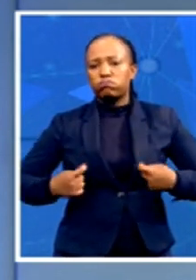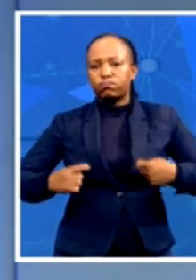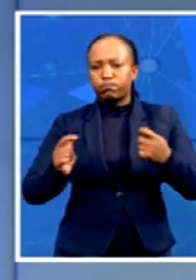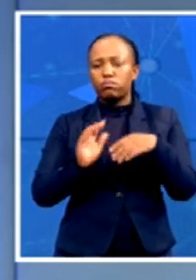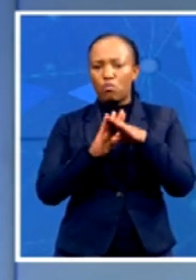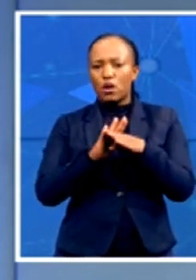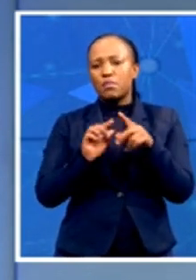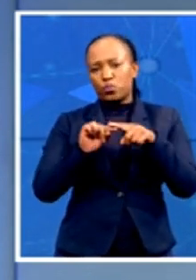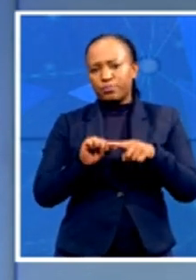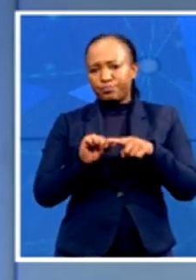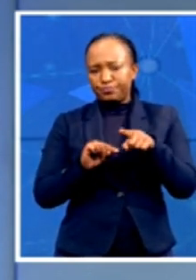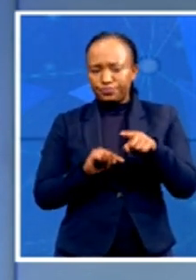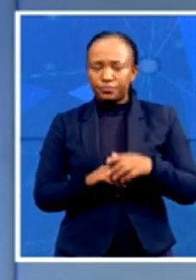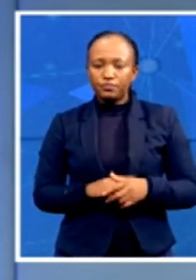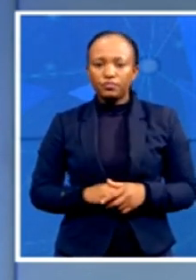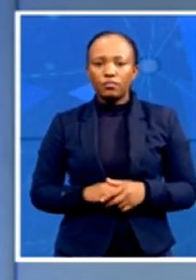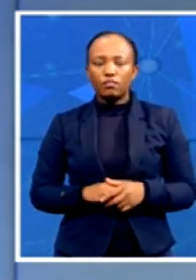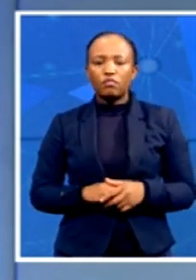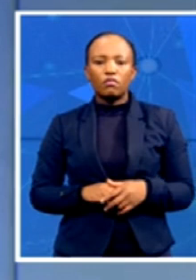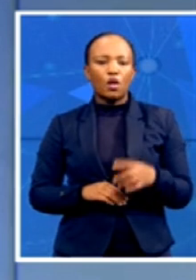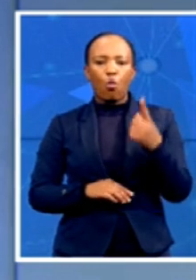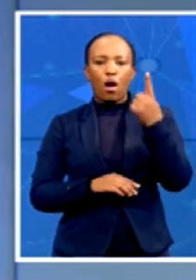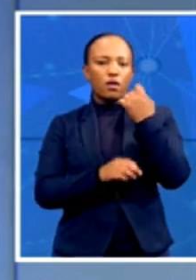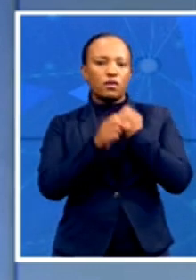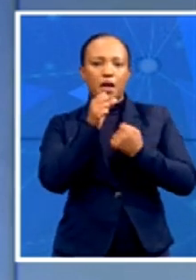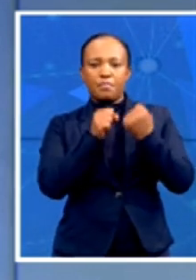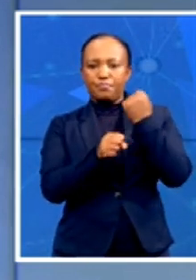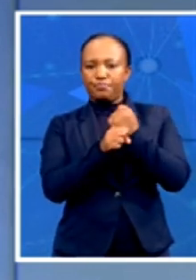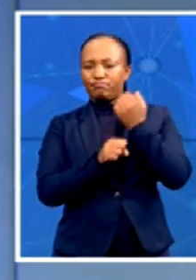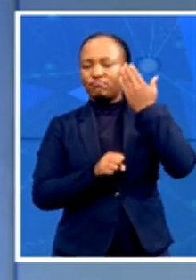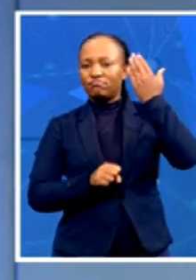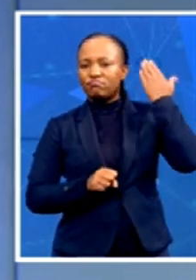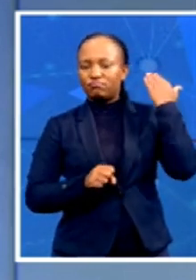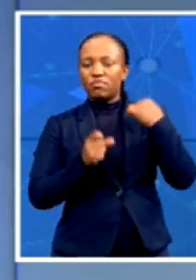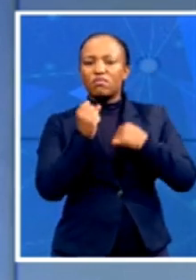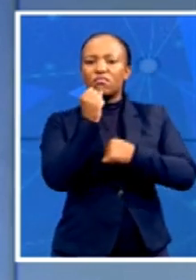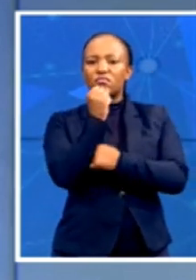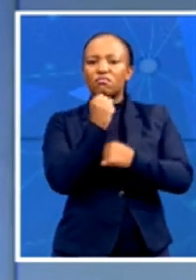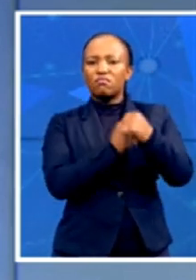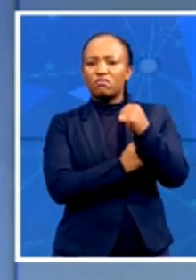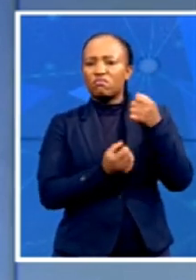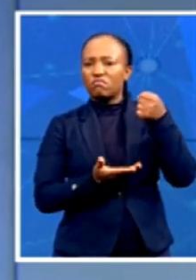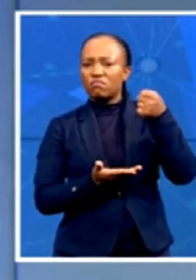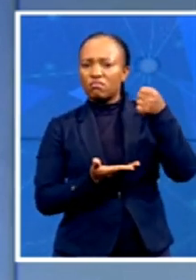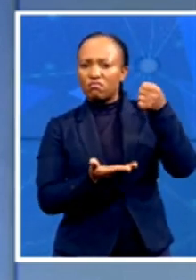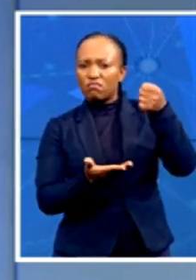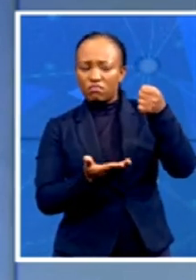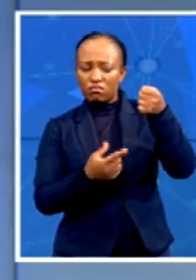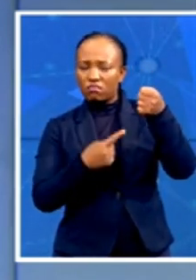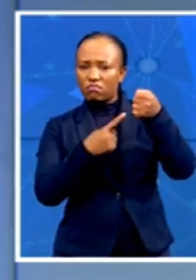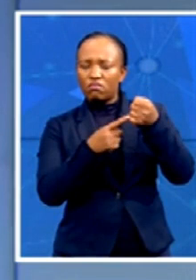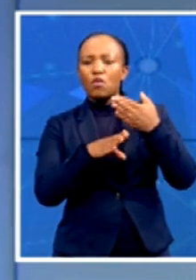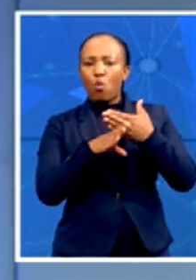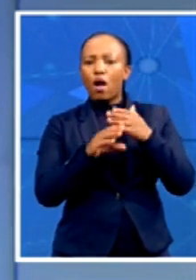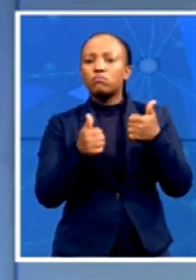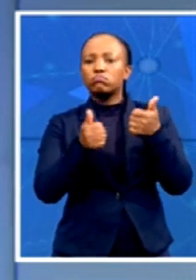year ago, the Infrastructure Fund became operational and is already engaged with a project